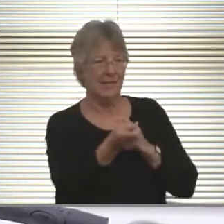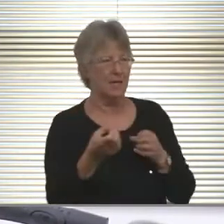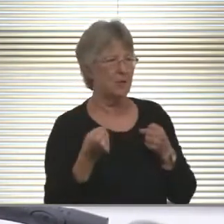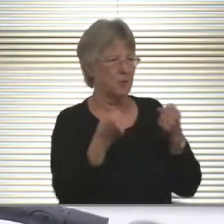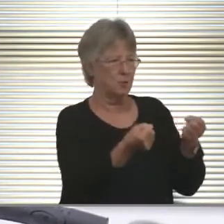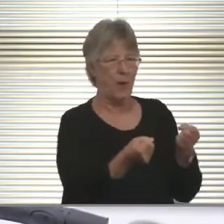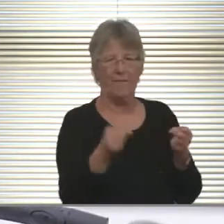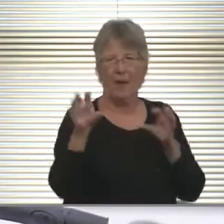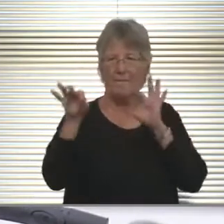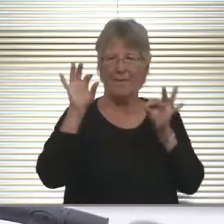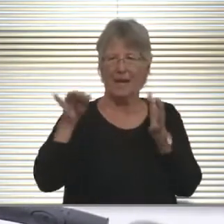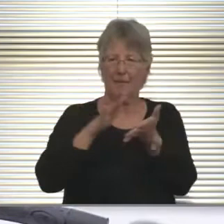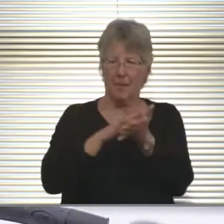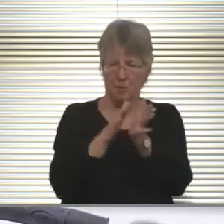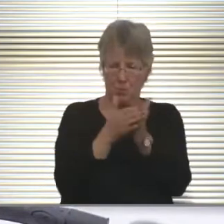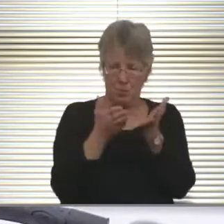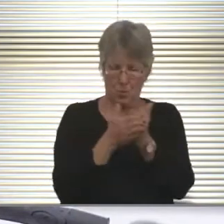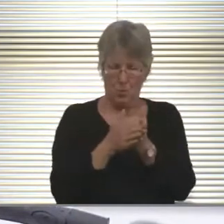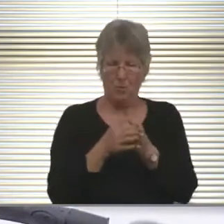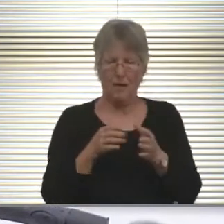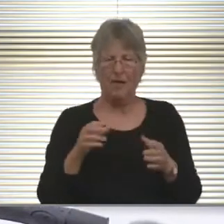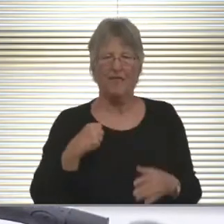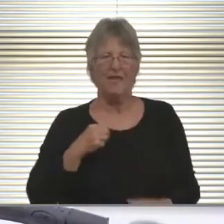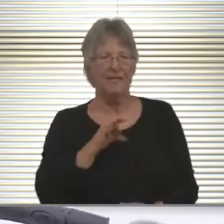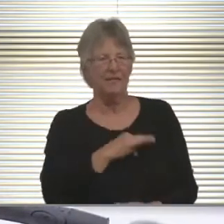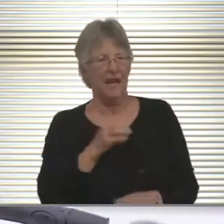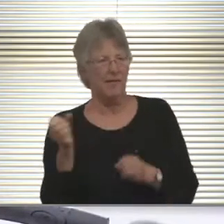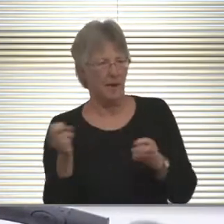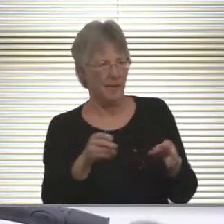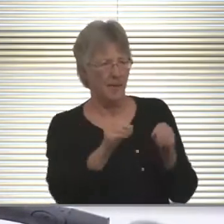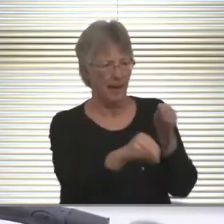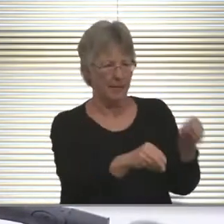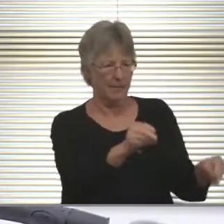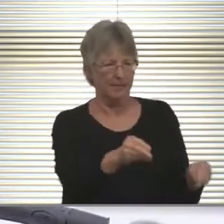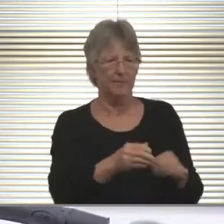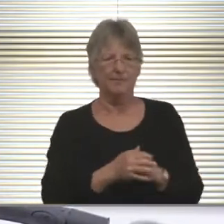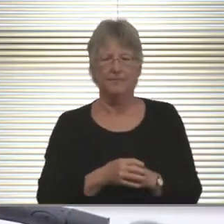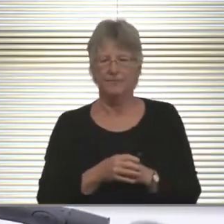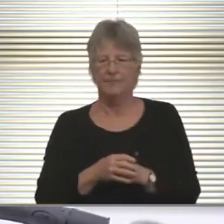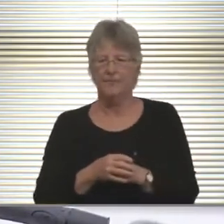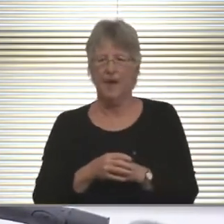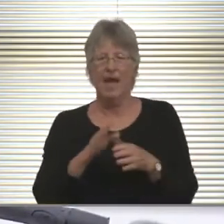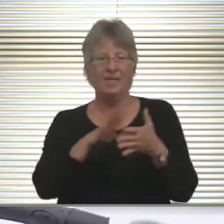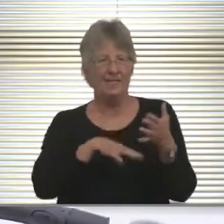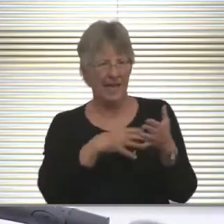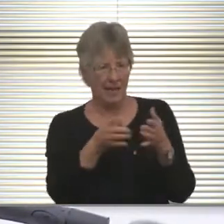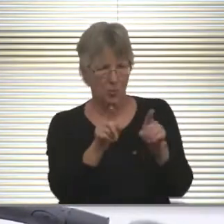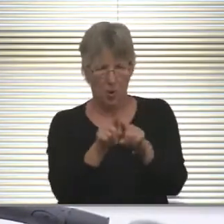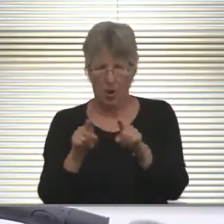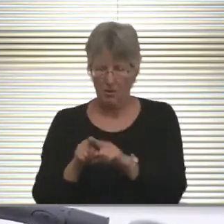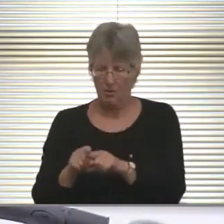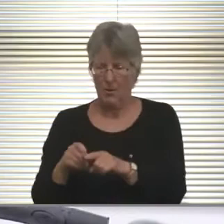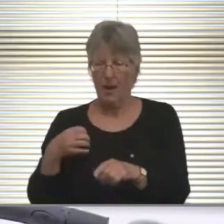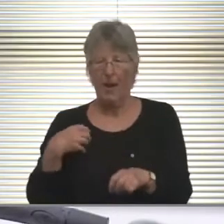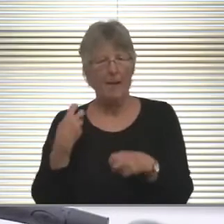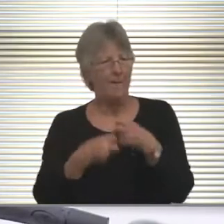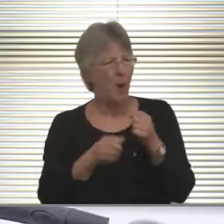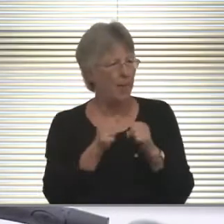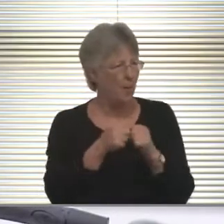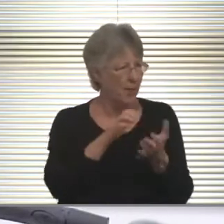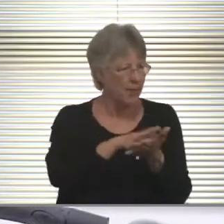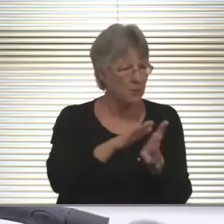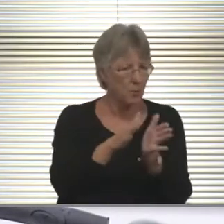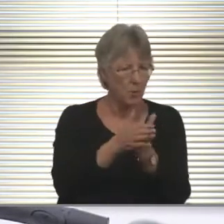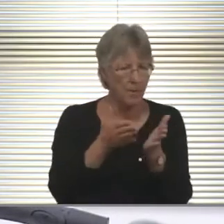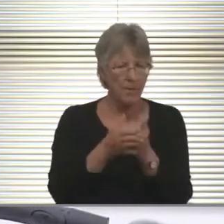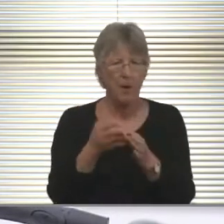pick up their textbooks, while the staff would come back with their textbooks and give them their schedules. If there are any issues with their textbooks, as if they had